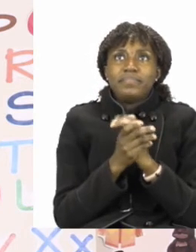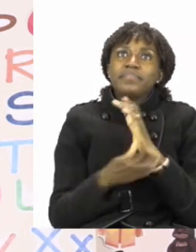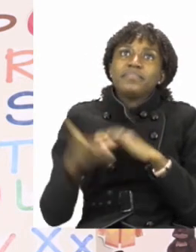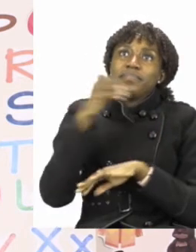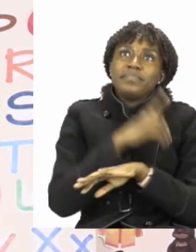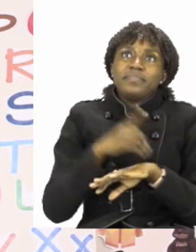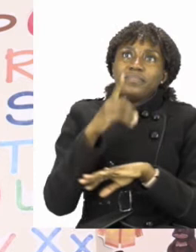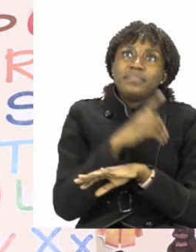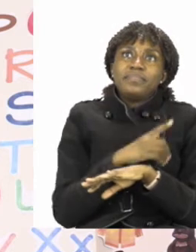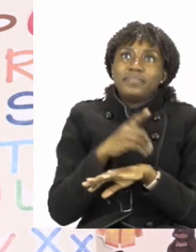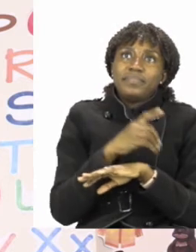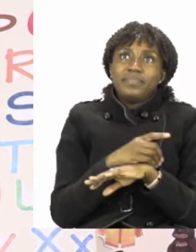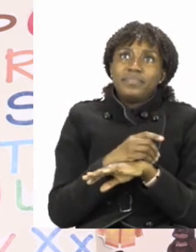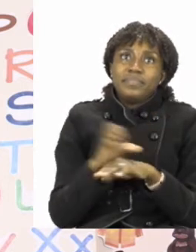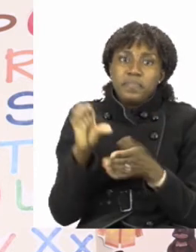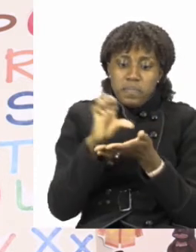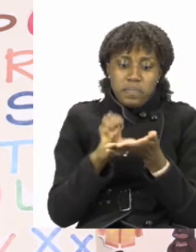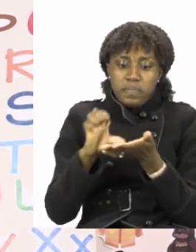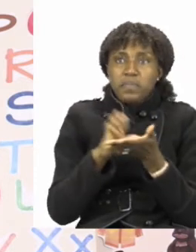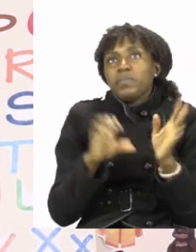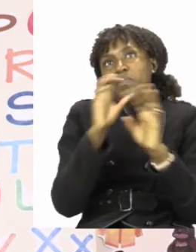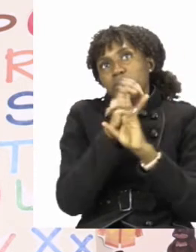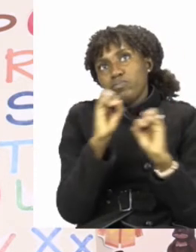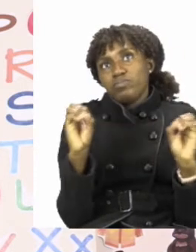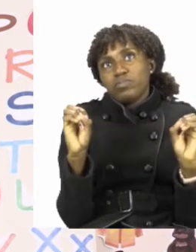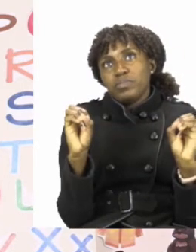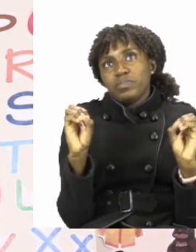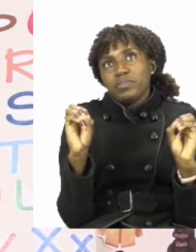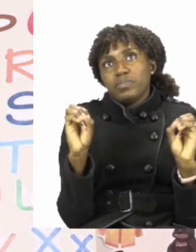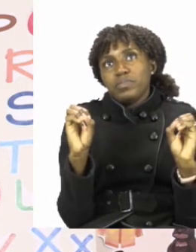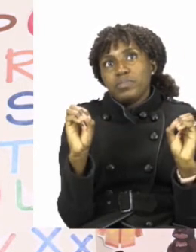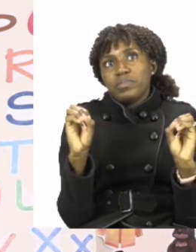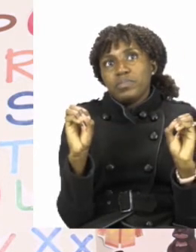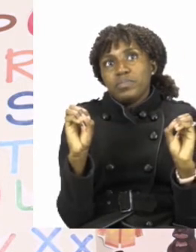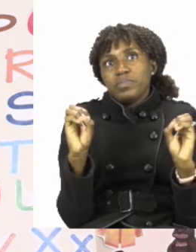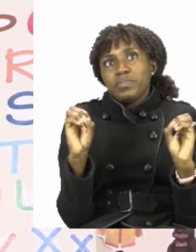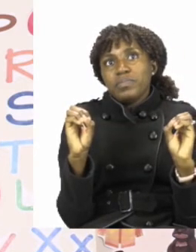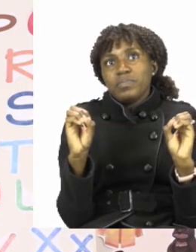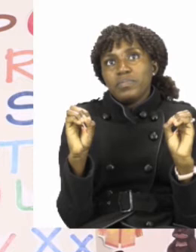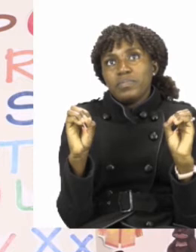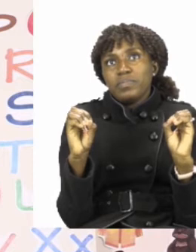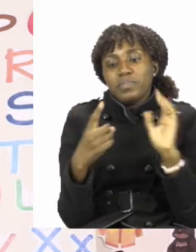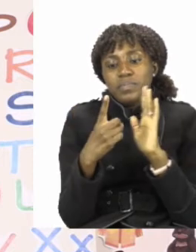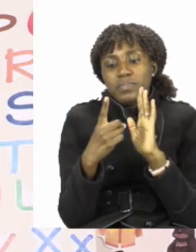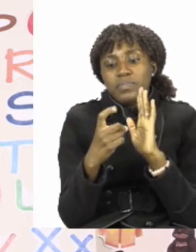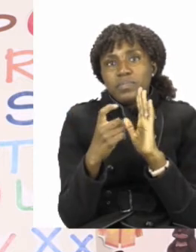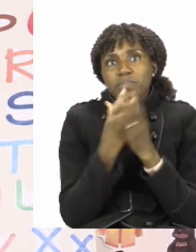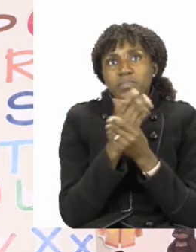Sanitize every day so the germs can stay away.